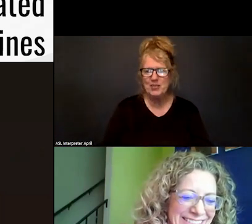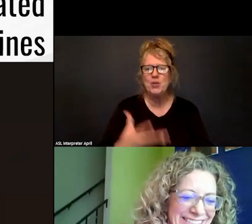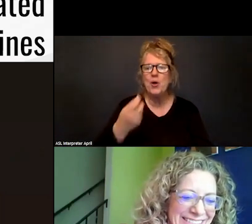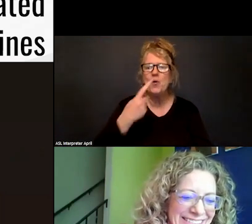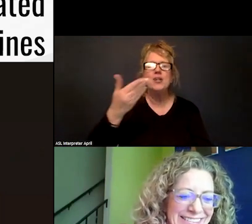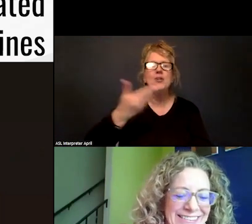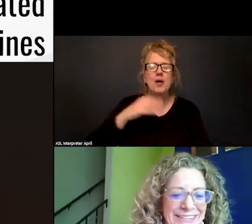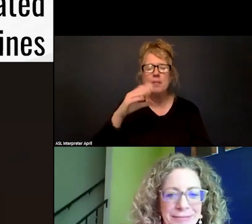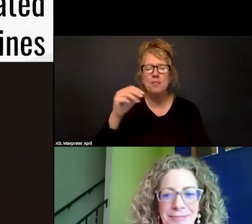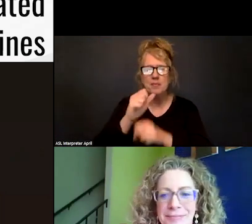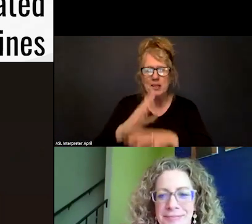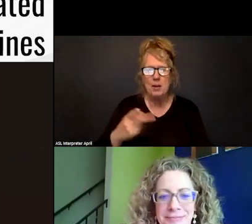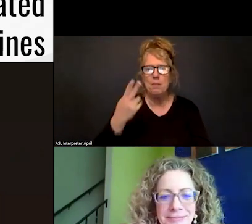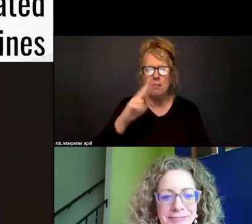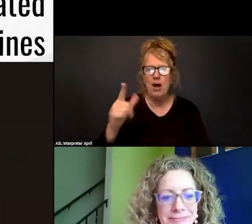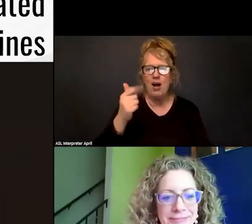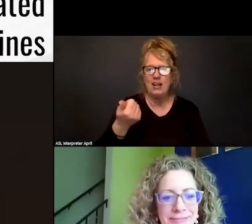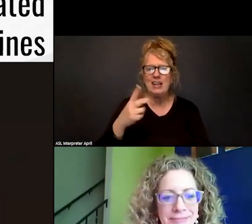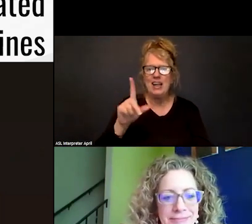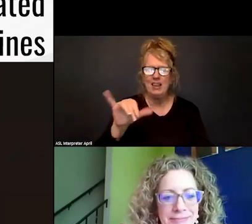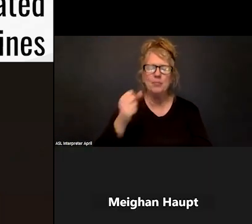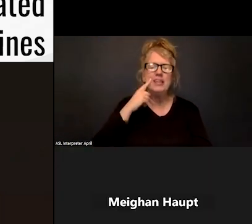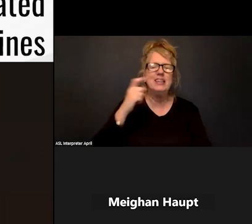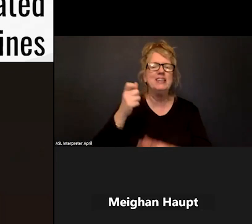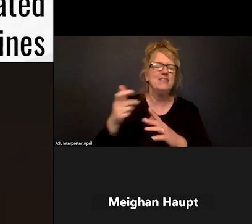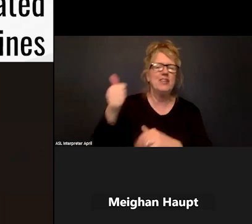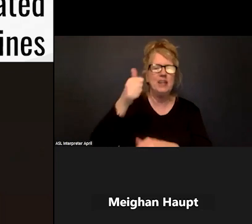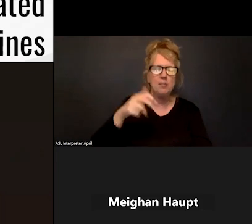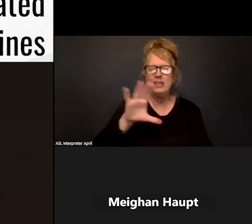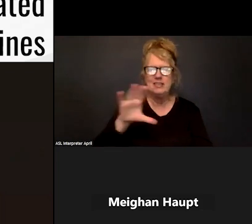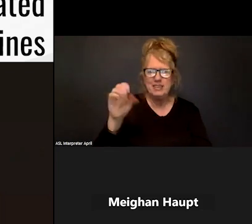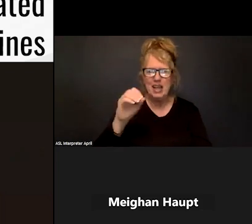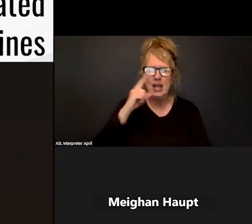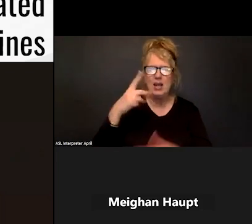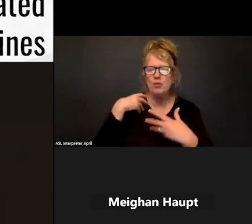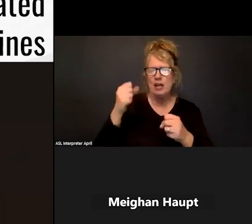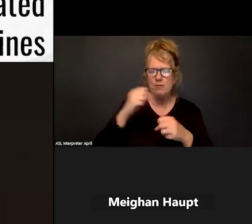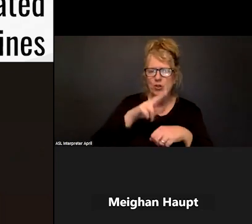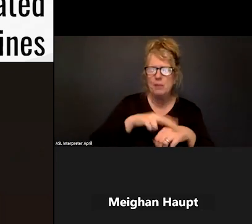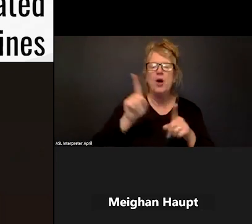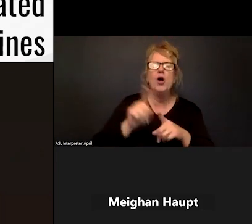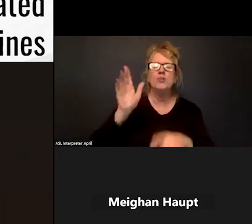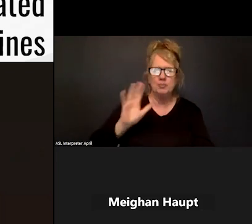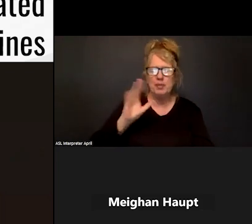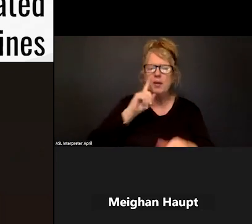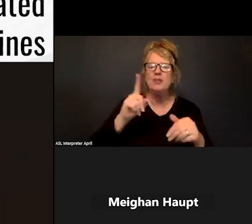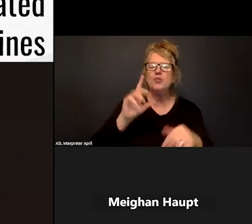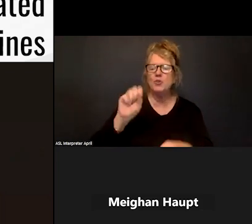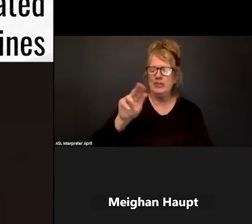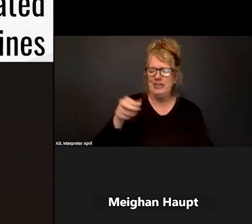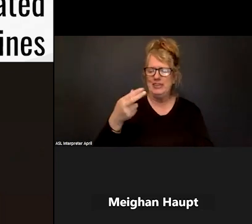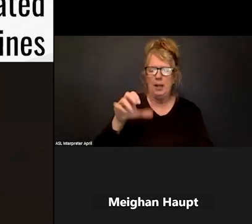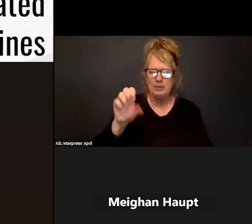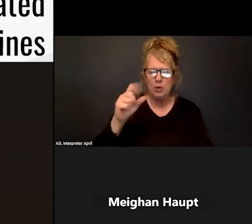my colleague, Paul Galdiz. He's the Deputy CEO at Recovery Innovations, and he was also the external partner to SAMHSA, one of the